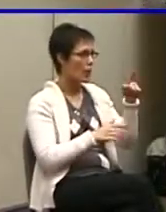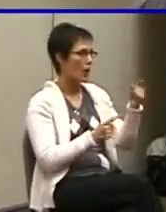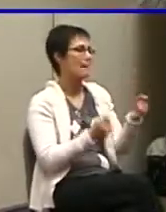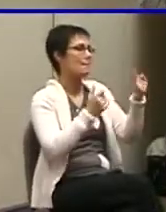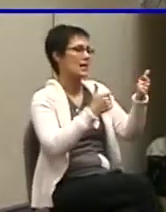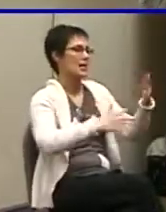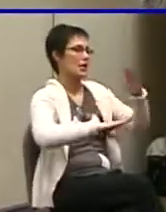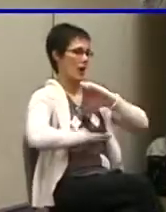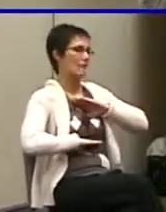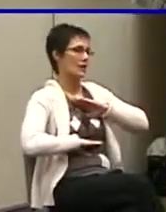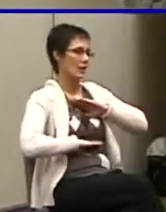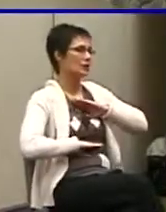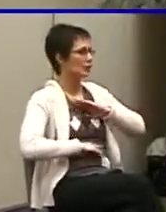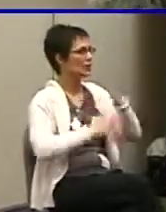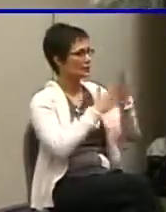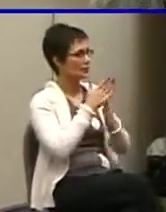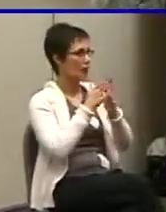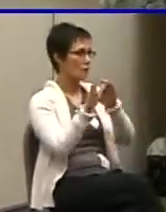Okay.